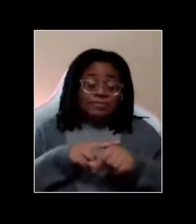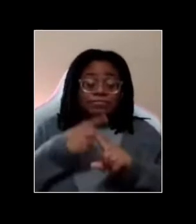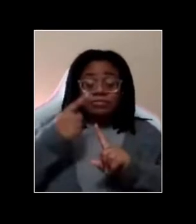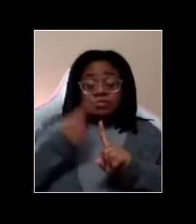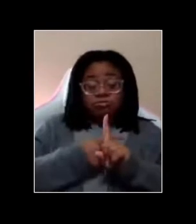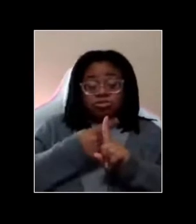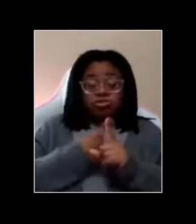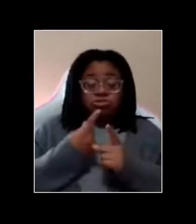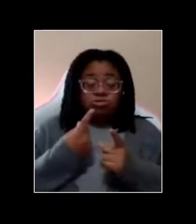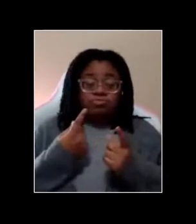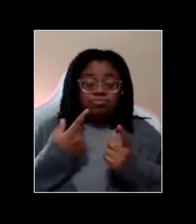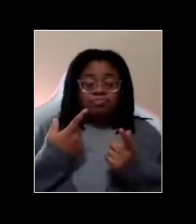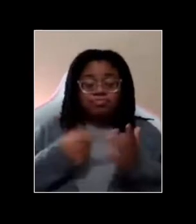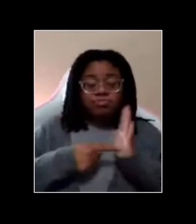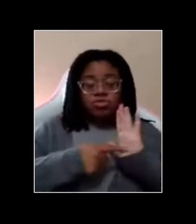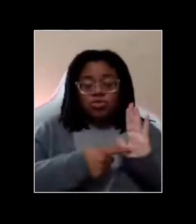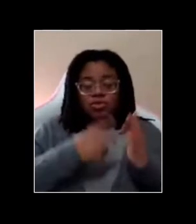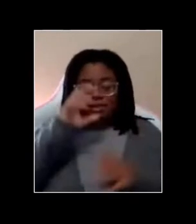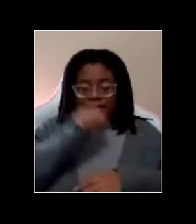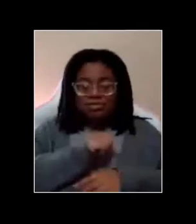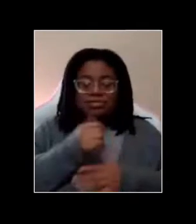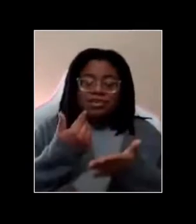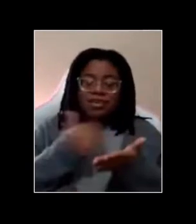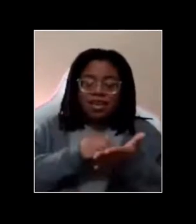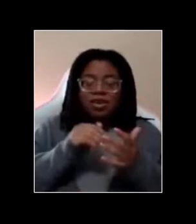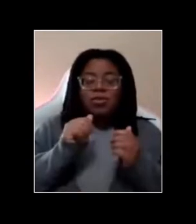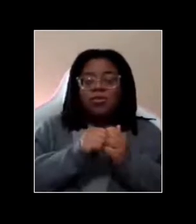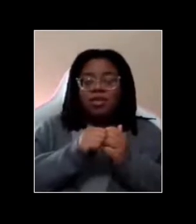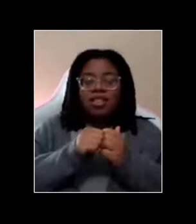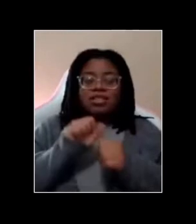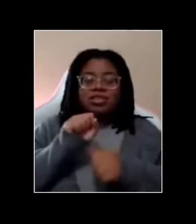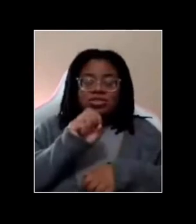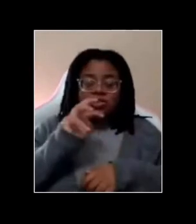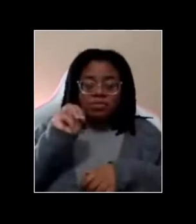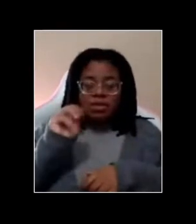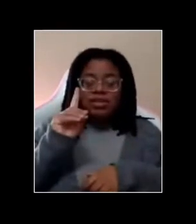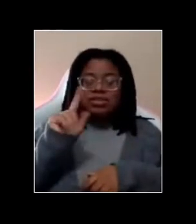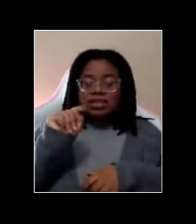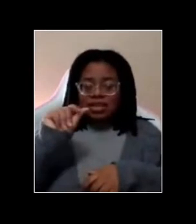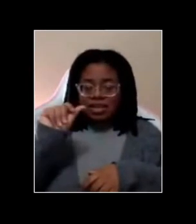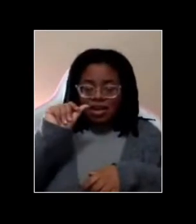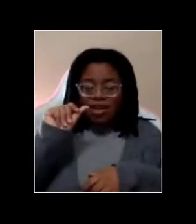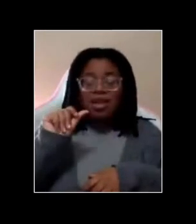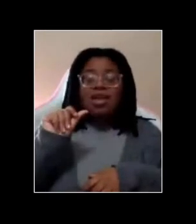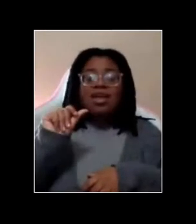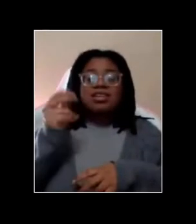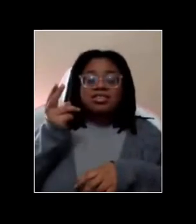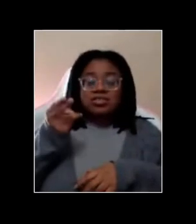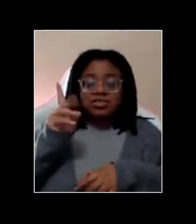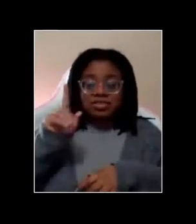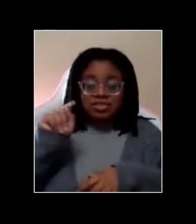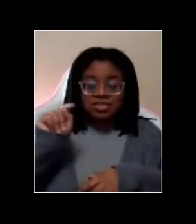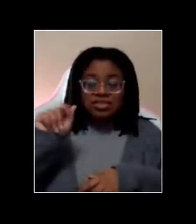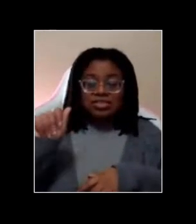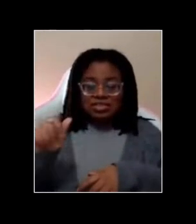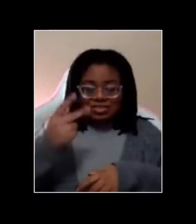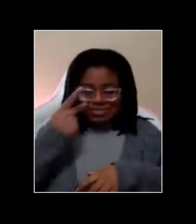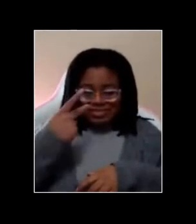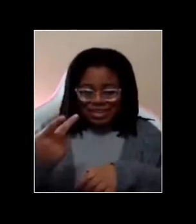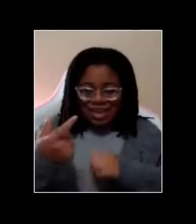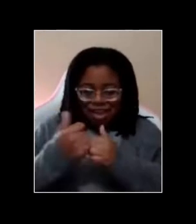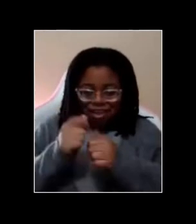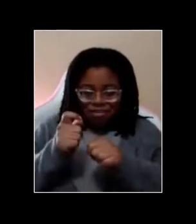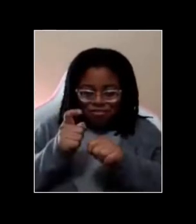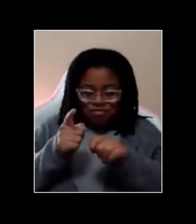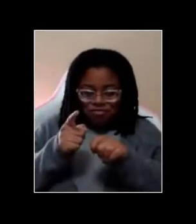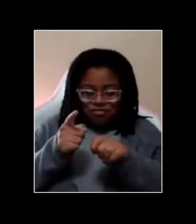guess. And so again, using social media data and historical temperature data, the study looked at how far people ventured from their